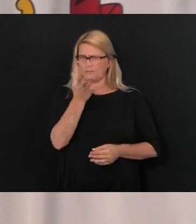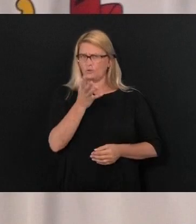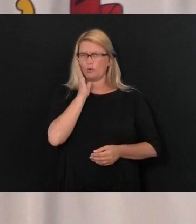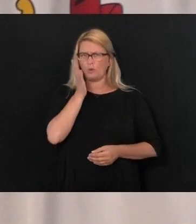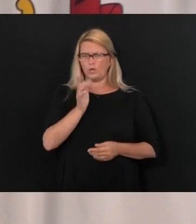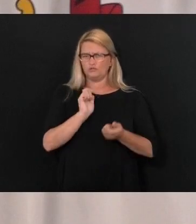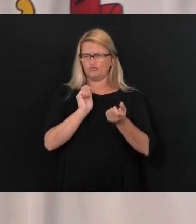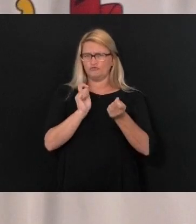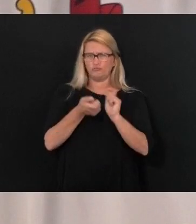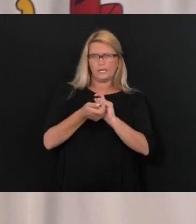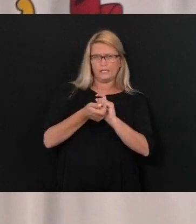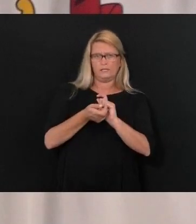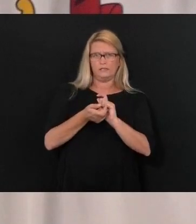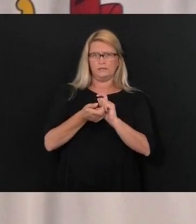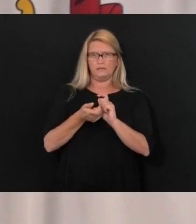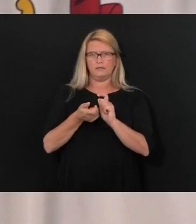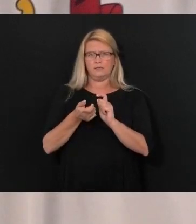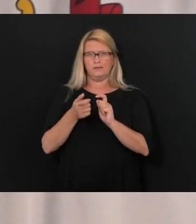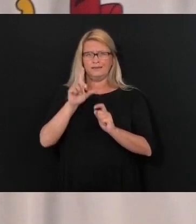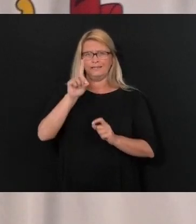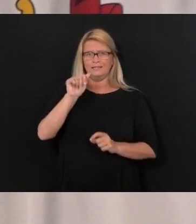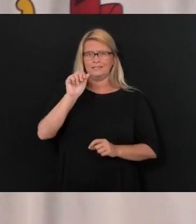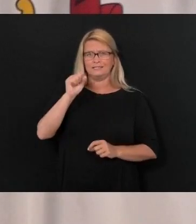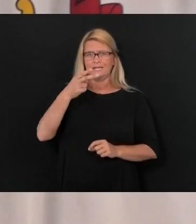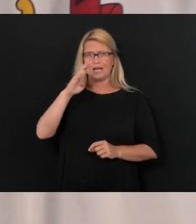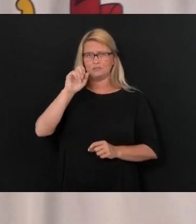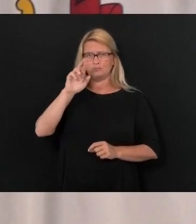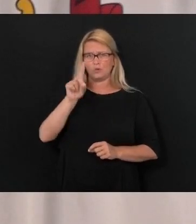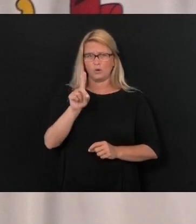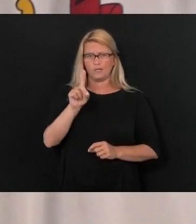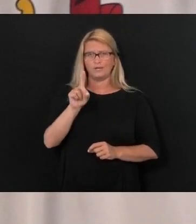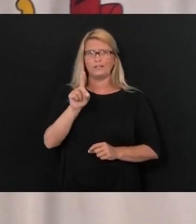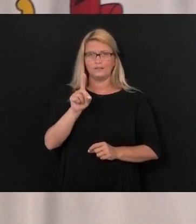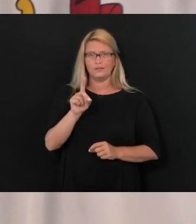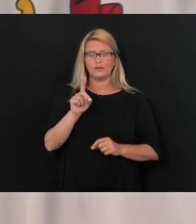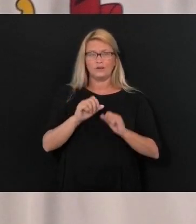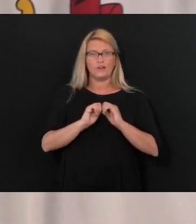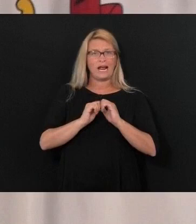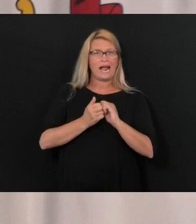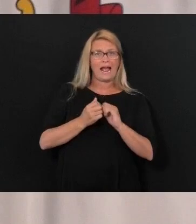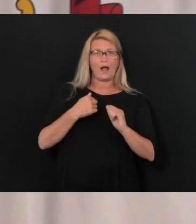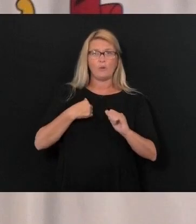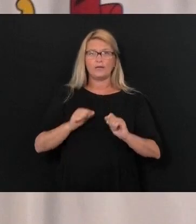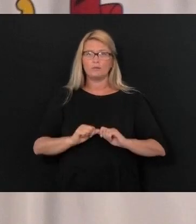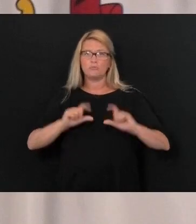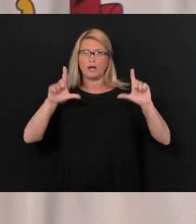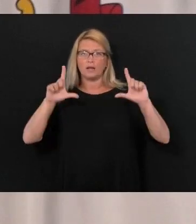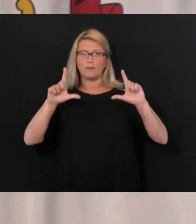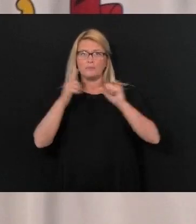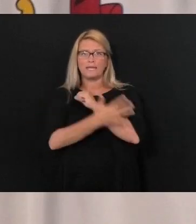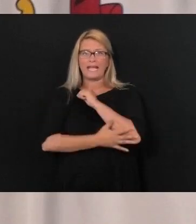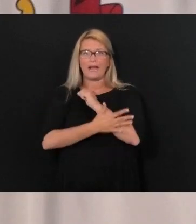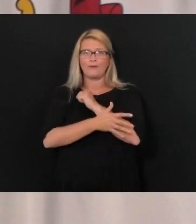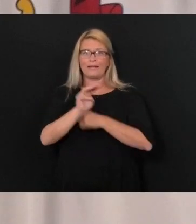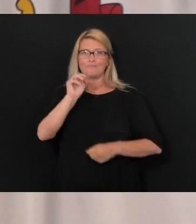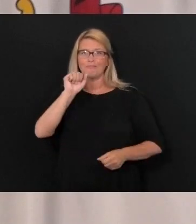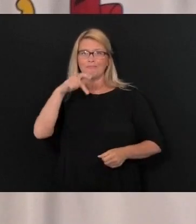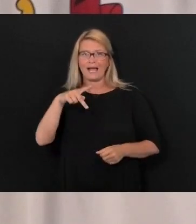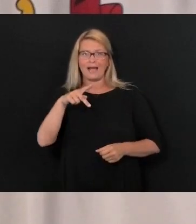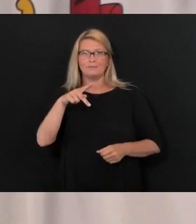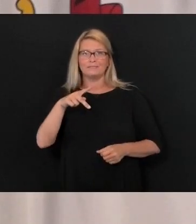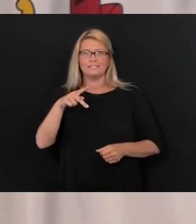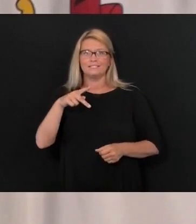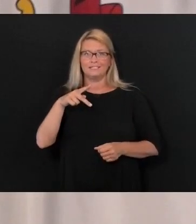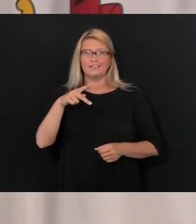know, our dashboard from the standpoint of how we're showing the county maps, and especially reflecting, you